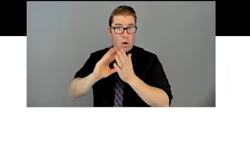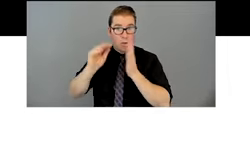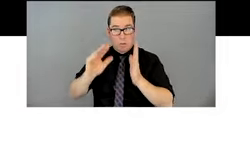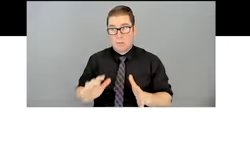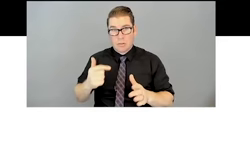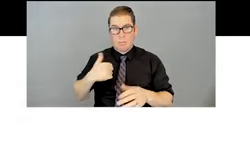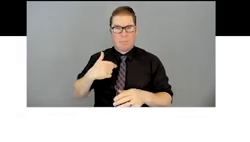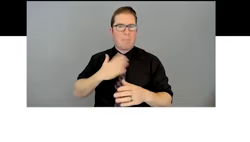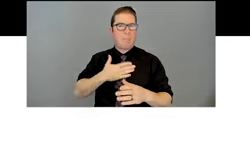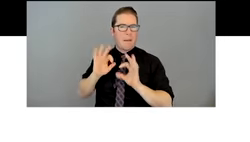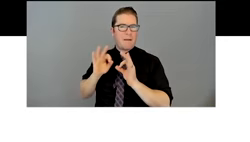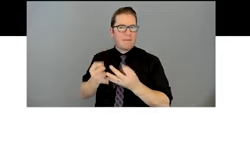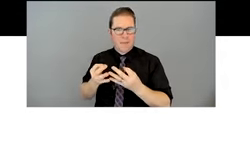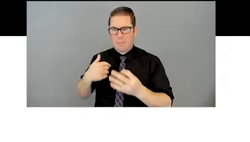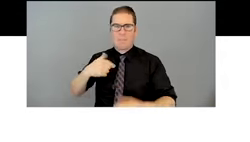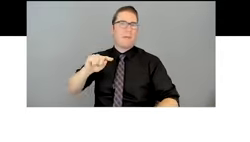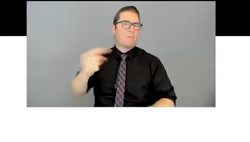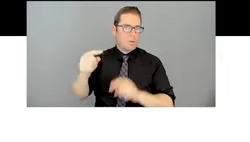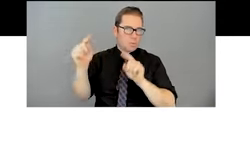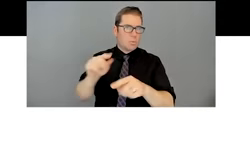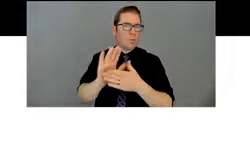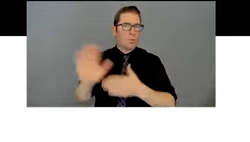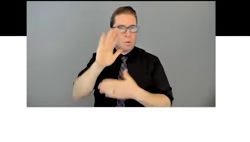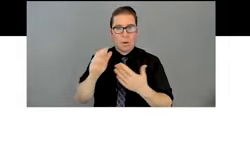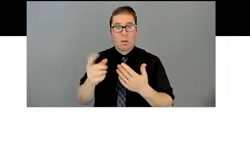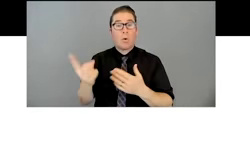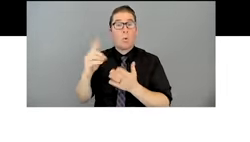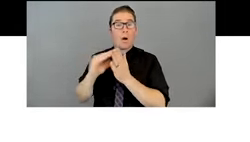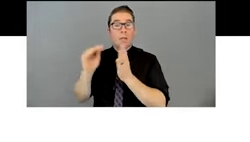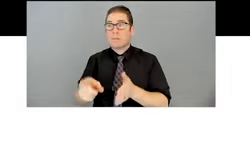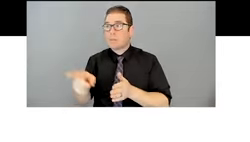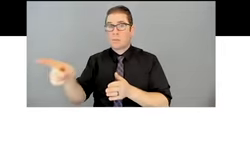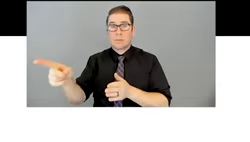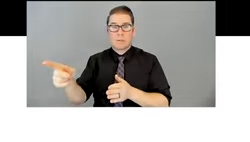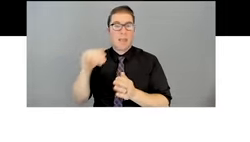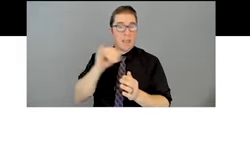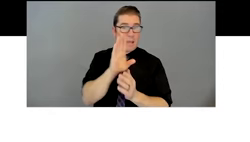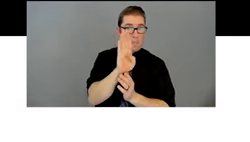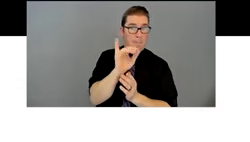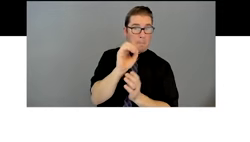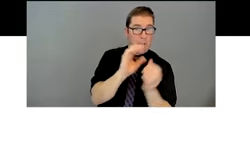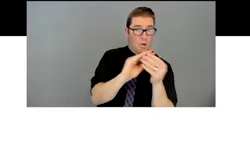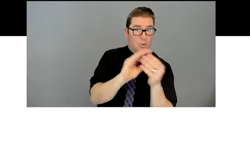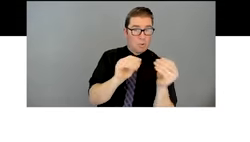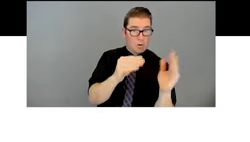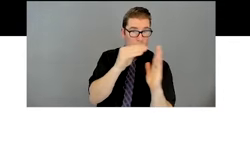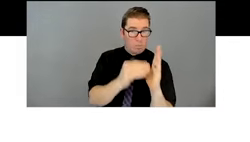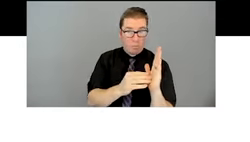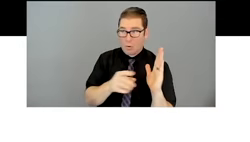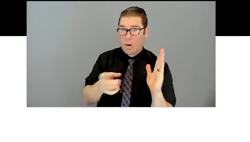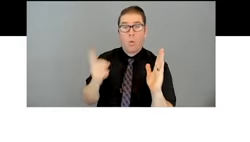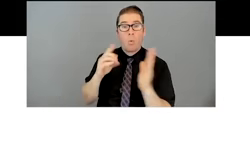office who told me that was what she connected to, even though everything else about our lives was